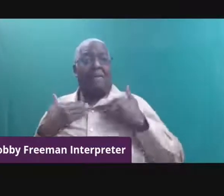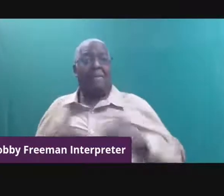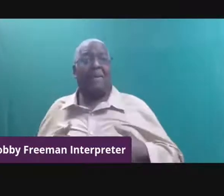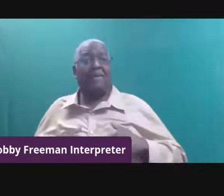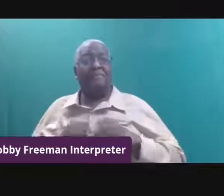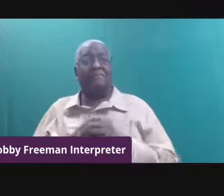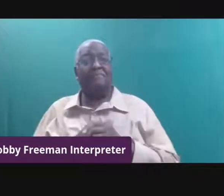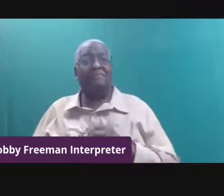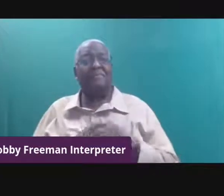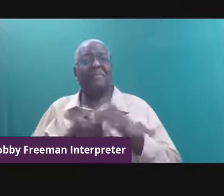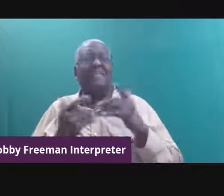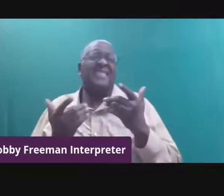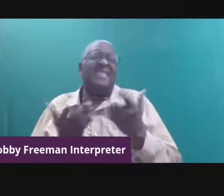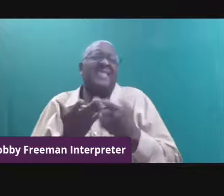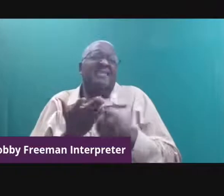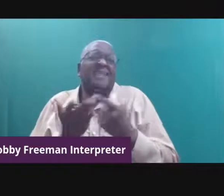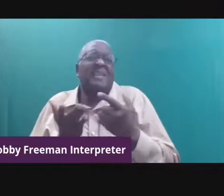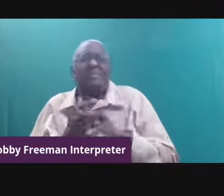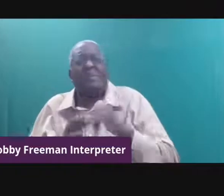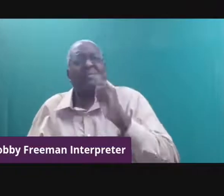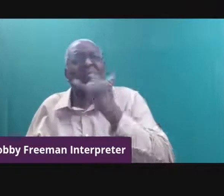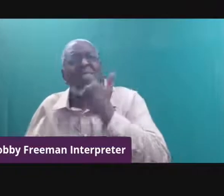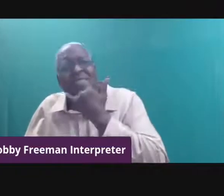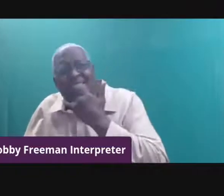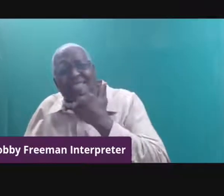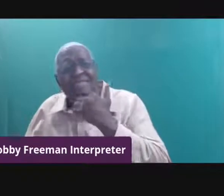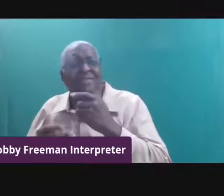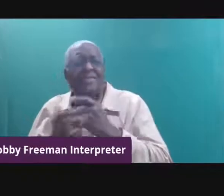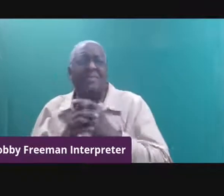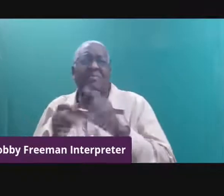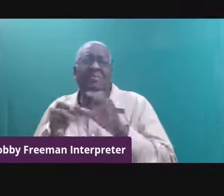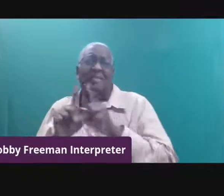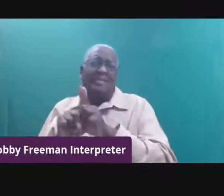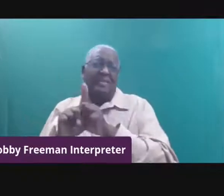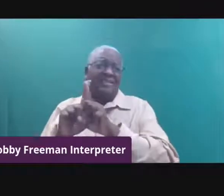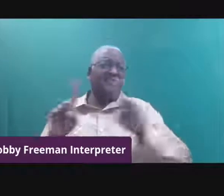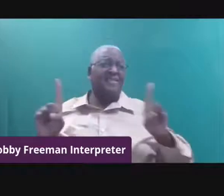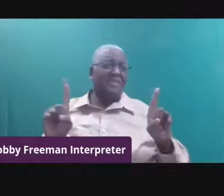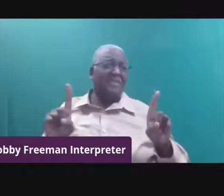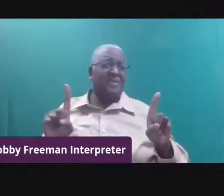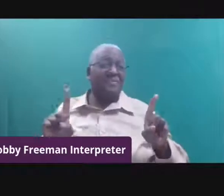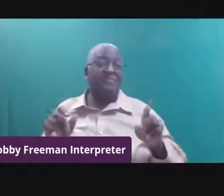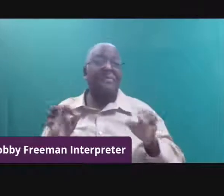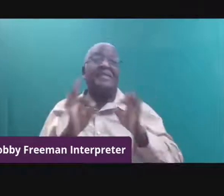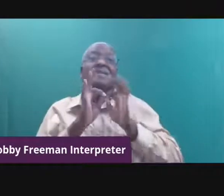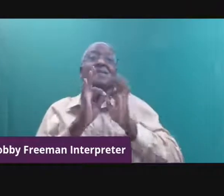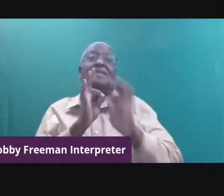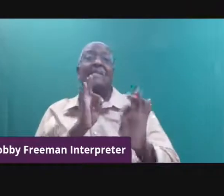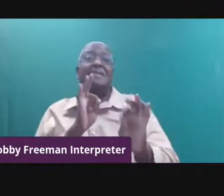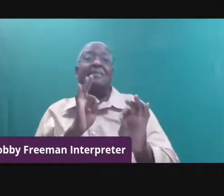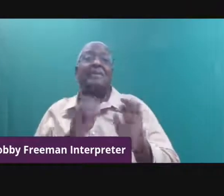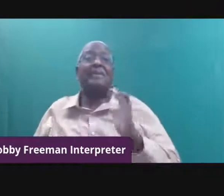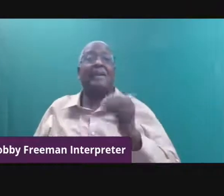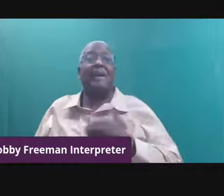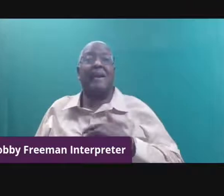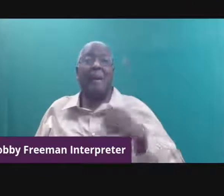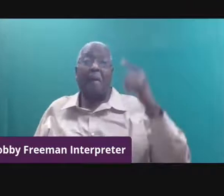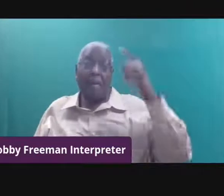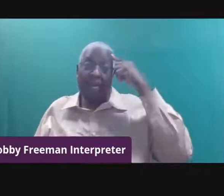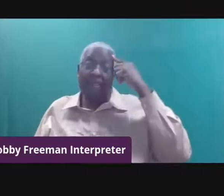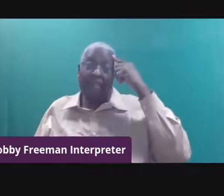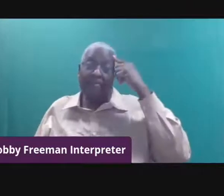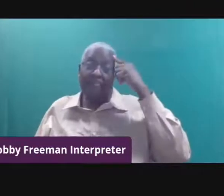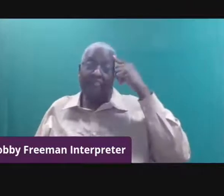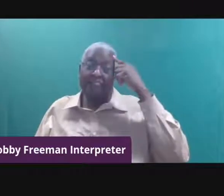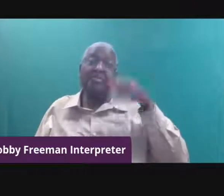mistakes or backtrack or slip or fall or slide or backslide, it's simply because our mind got the best of